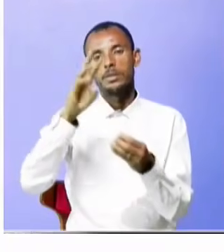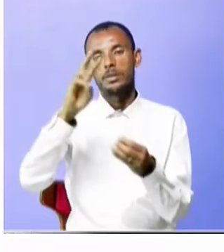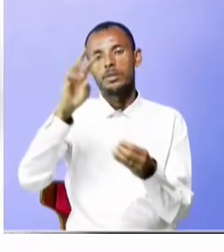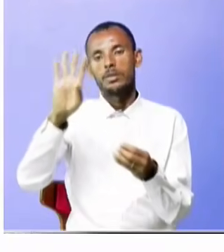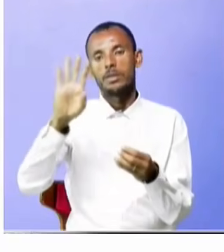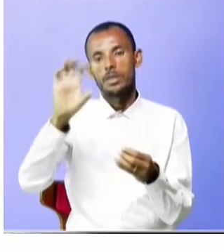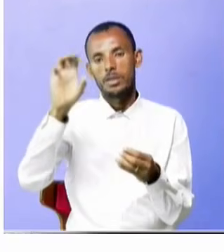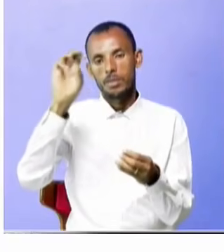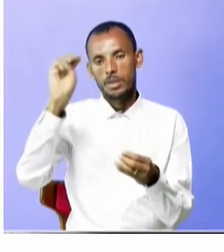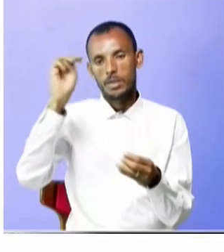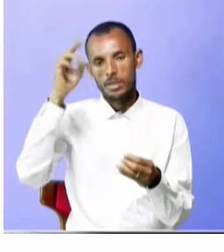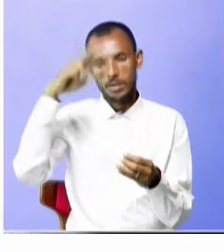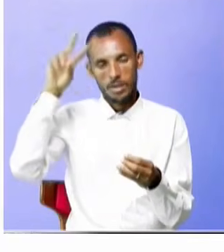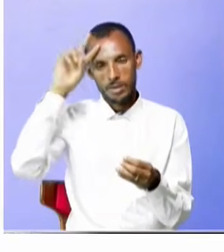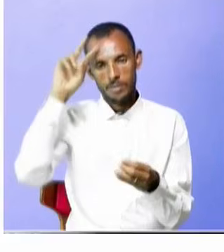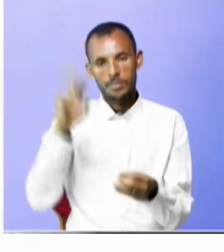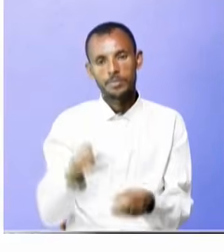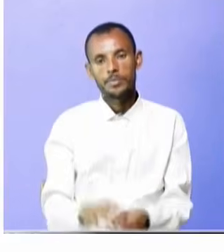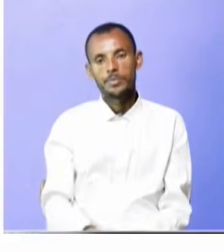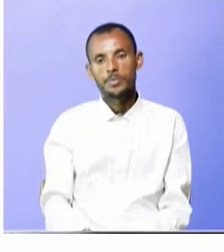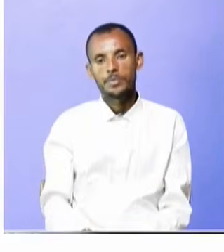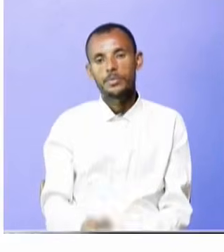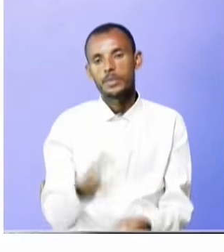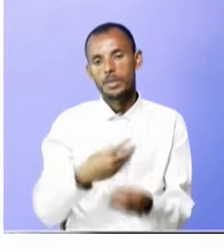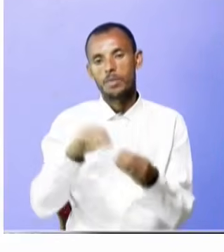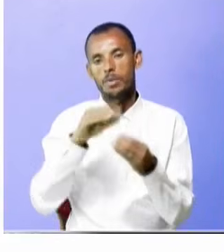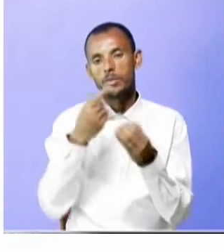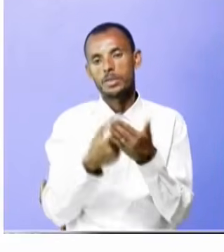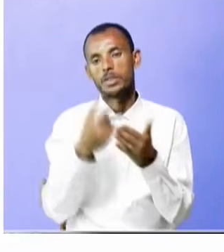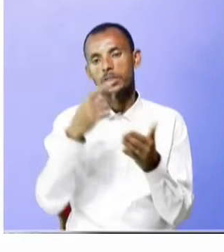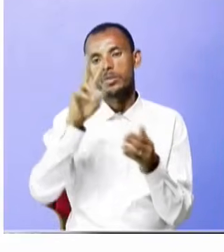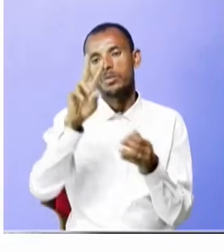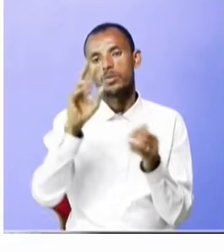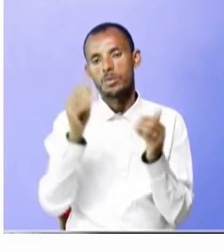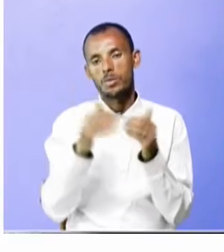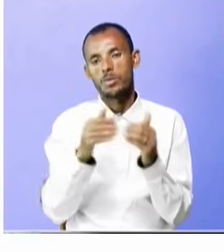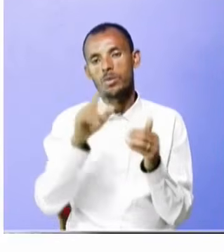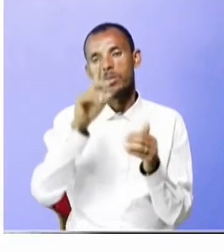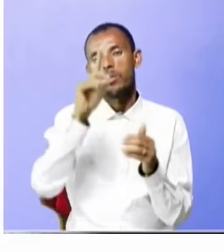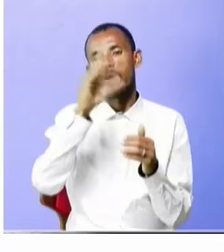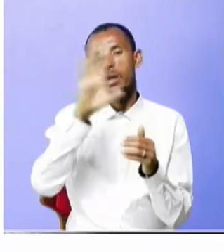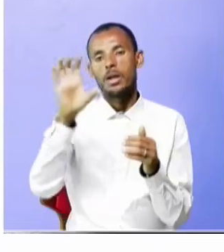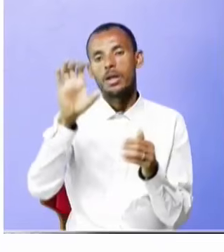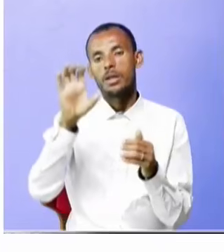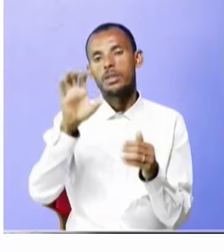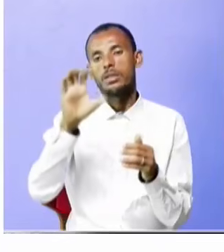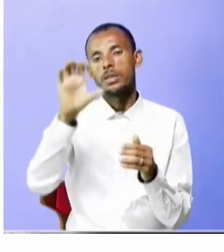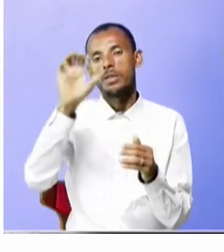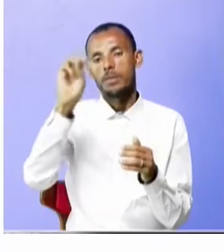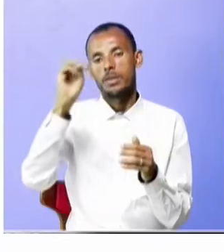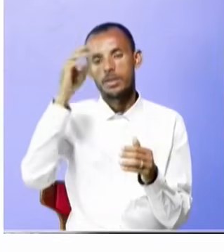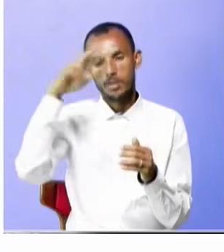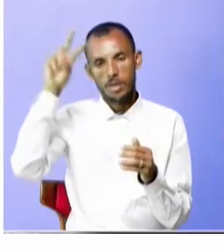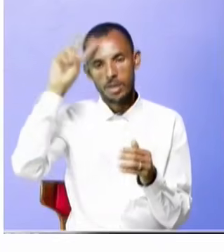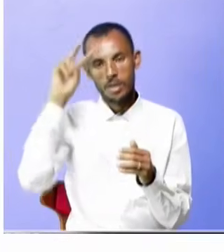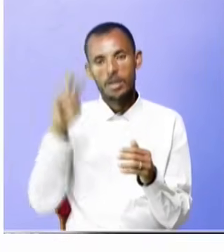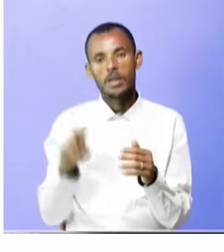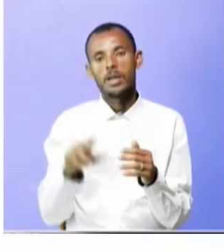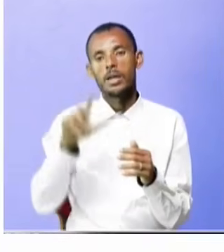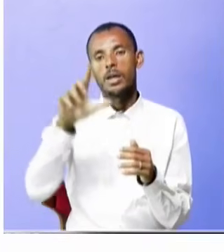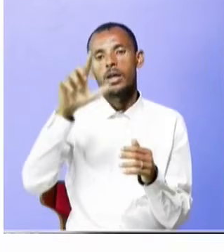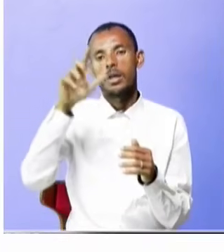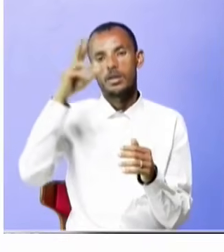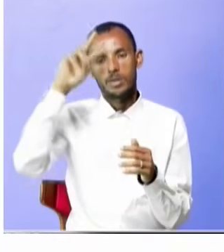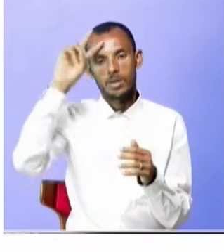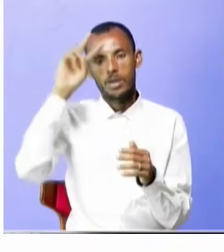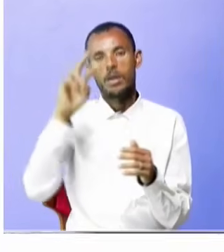64 centimeter square. The sum of these two is 100 centimeter square. So L square is